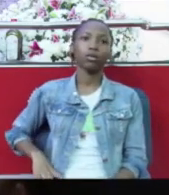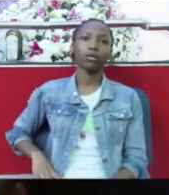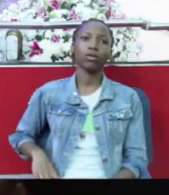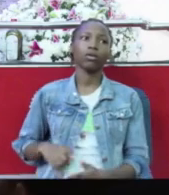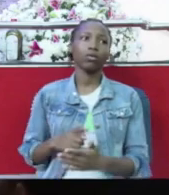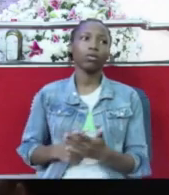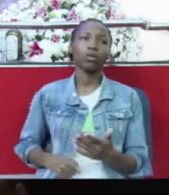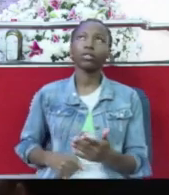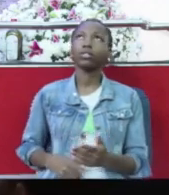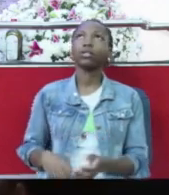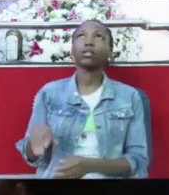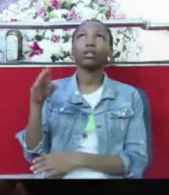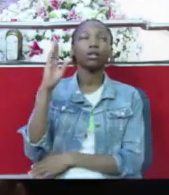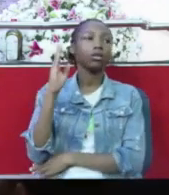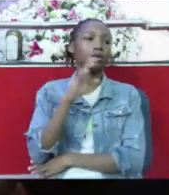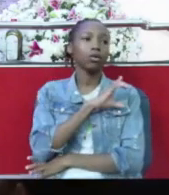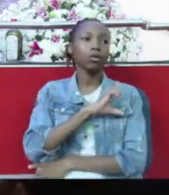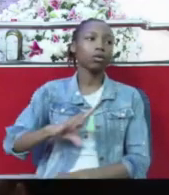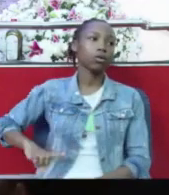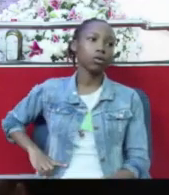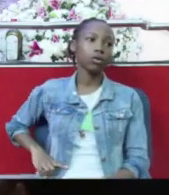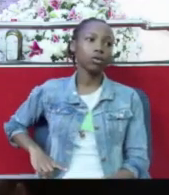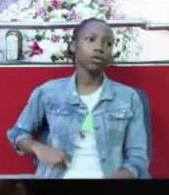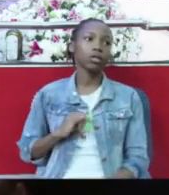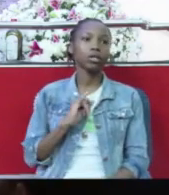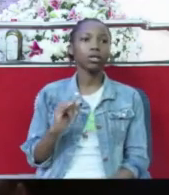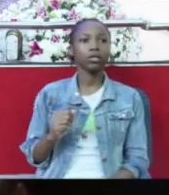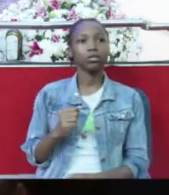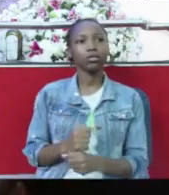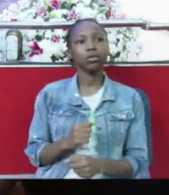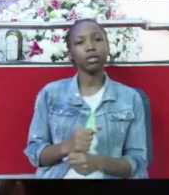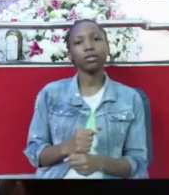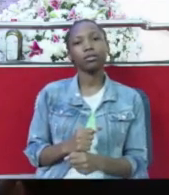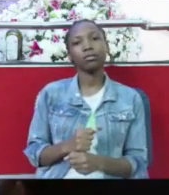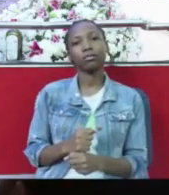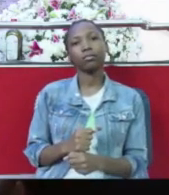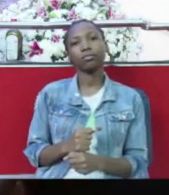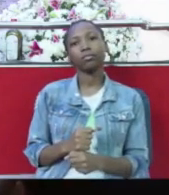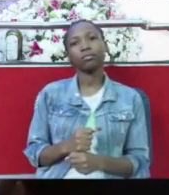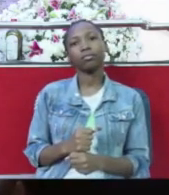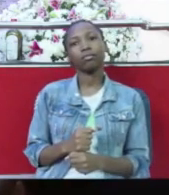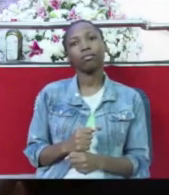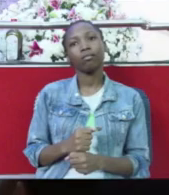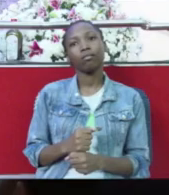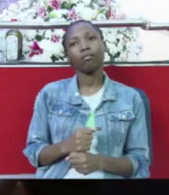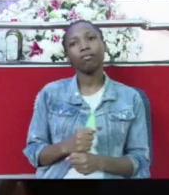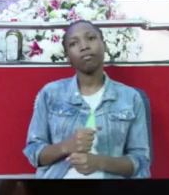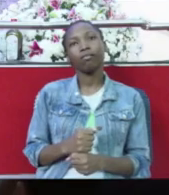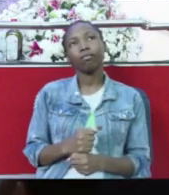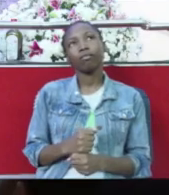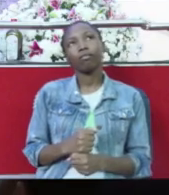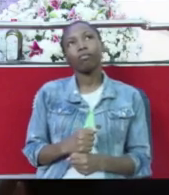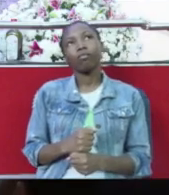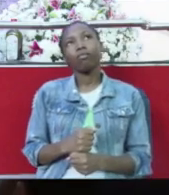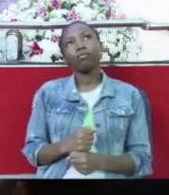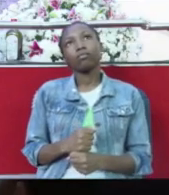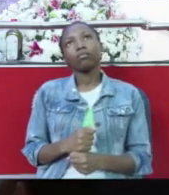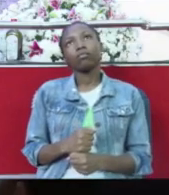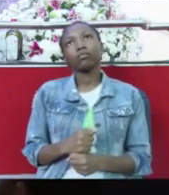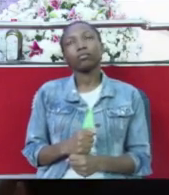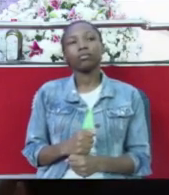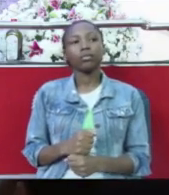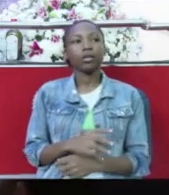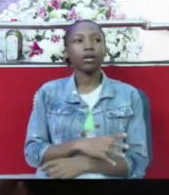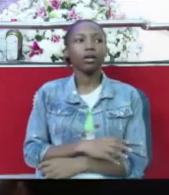compassionately encourage and empower and support kile vile Mungu anaweza saidia na waekeze nguvu katika vijana. And finally, what